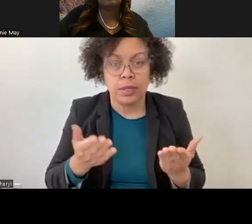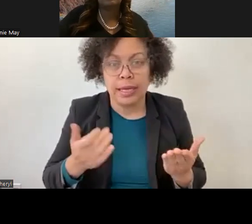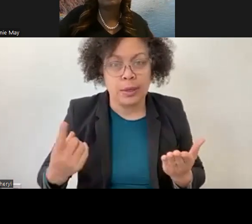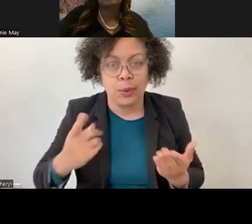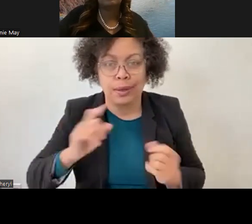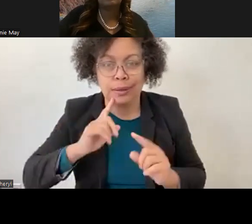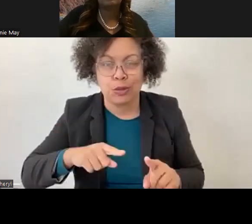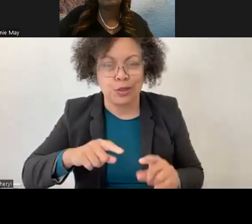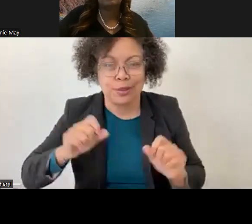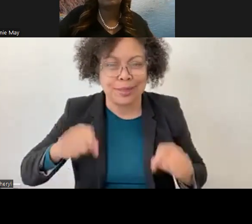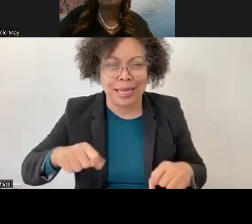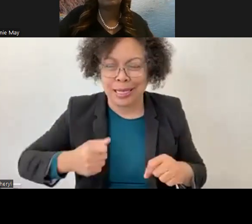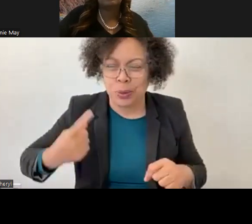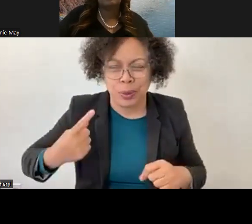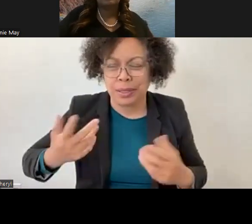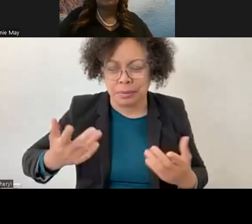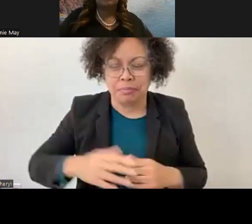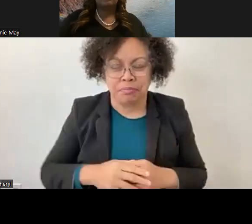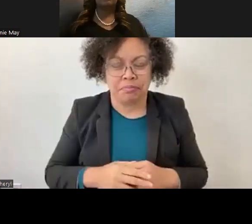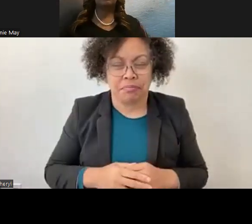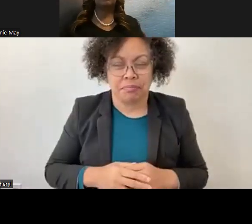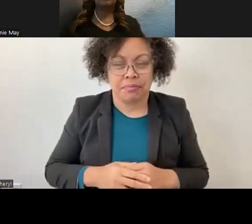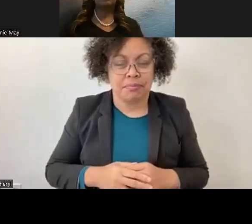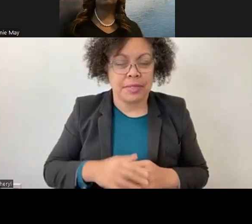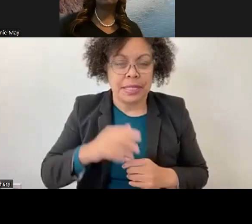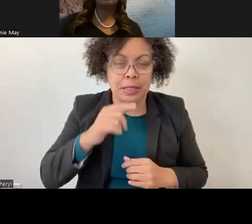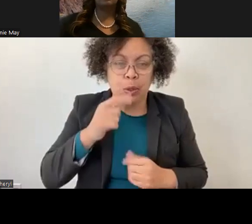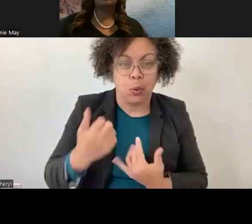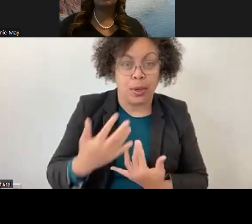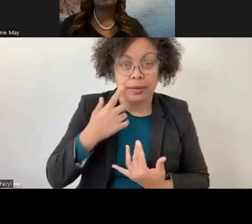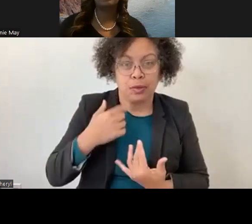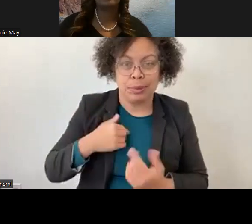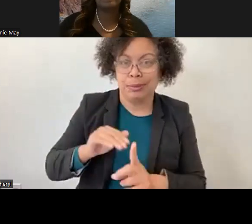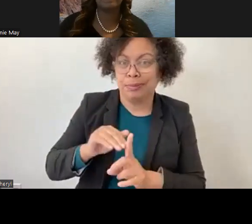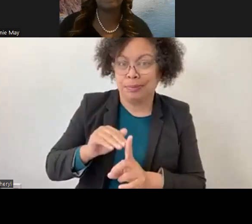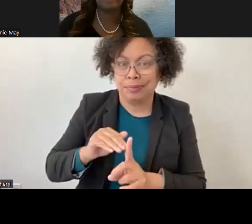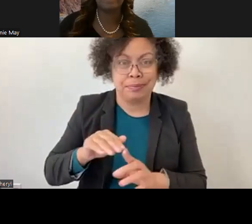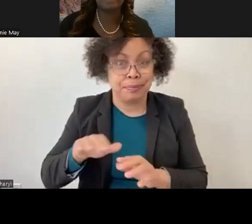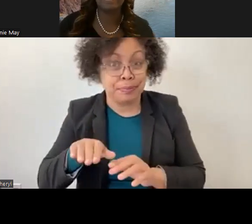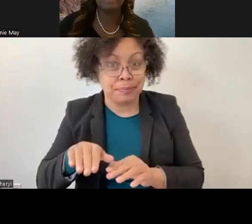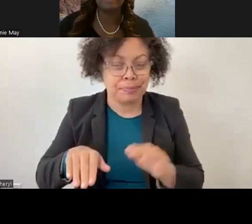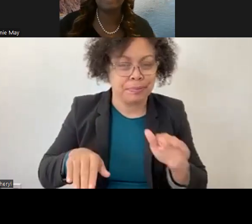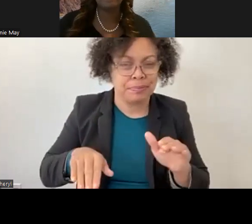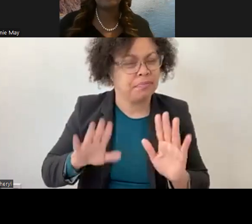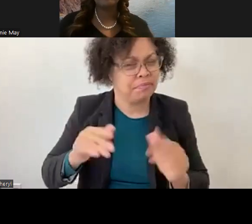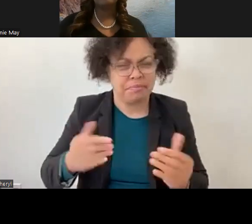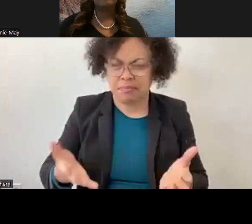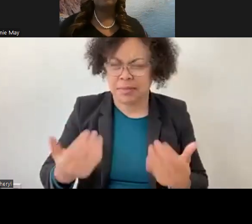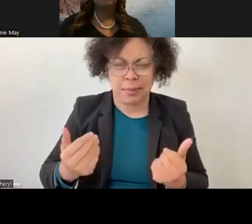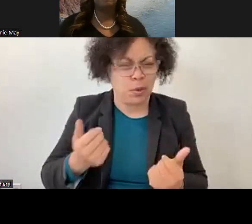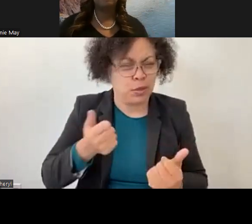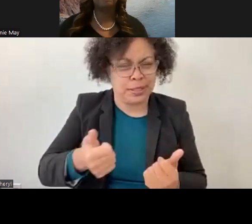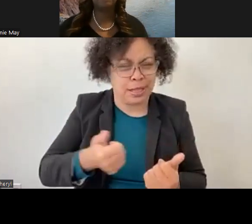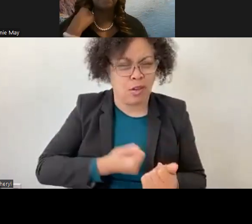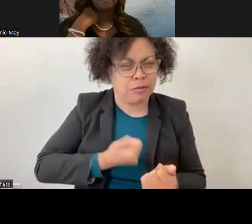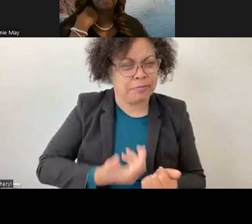here, right? Anyone on our panel can jump in. So don't wait for me to give you the nod or turn it